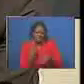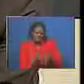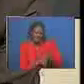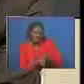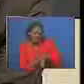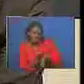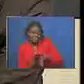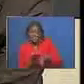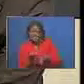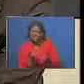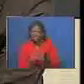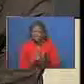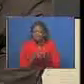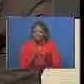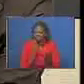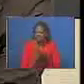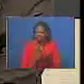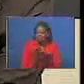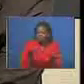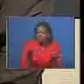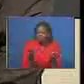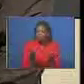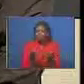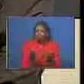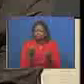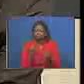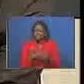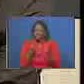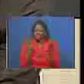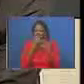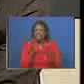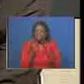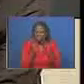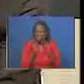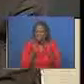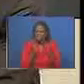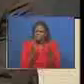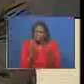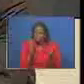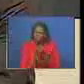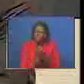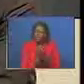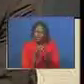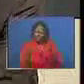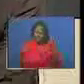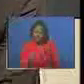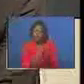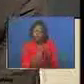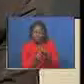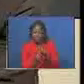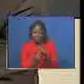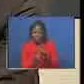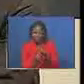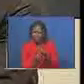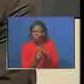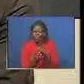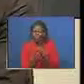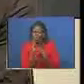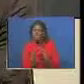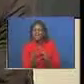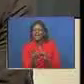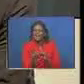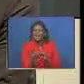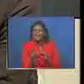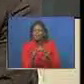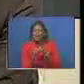in a sense Dr. Dostoevsky even as bring this to an end in one simple sentence just a word even as